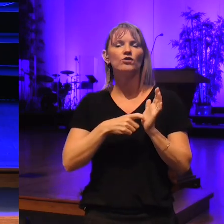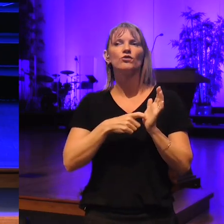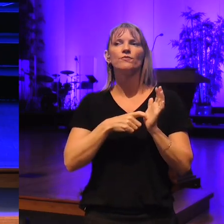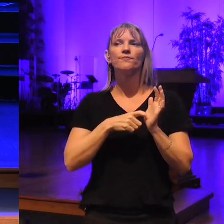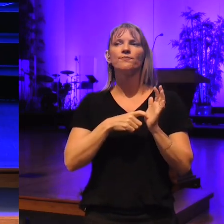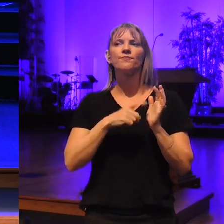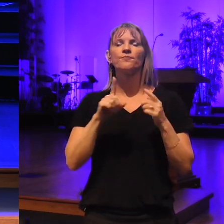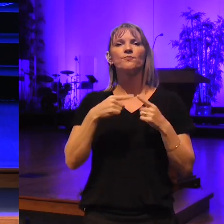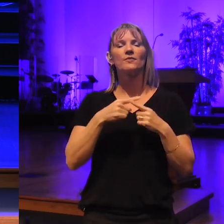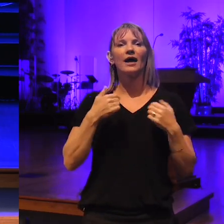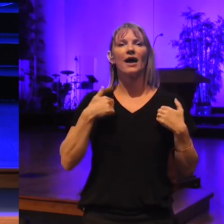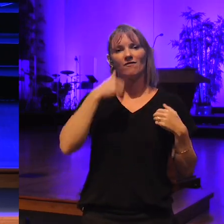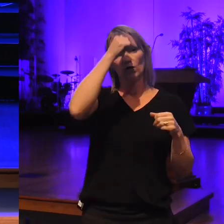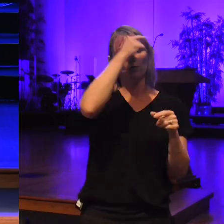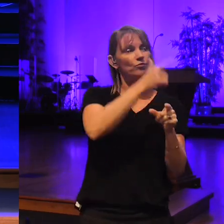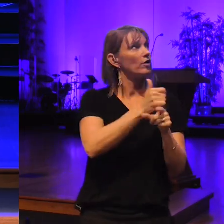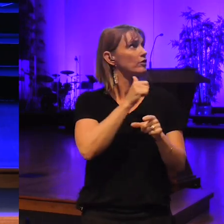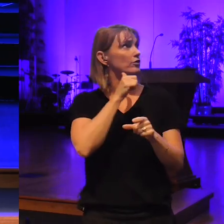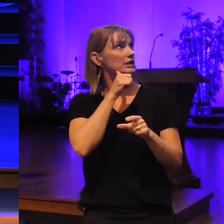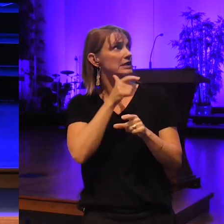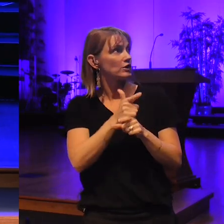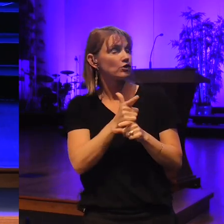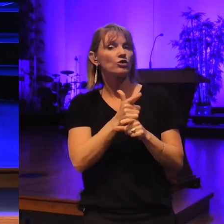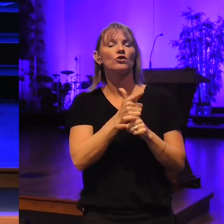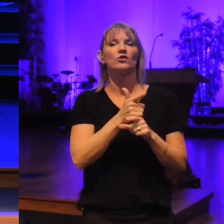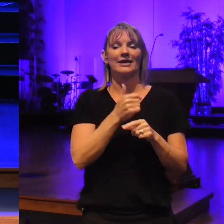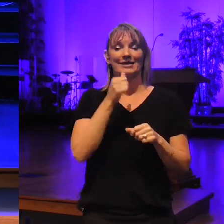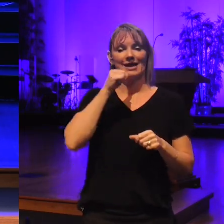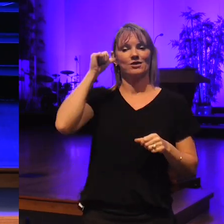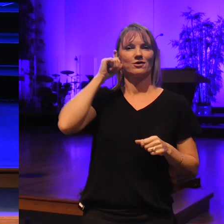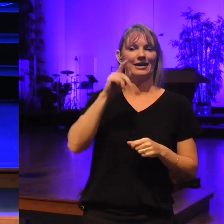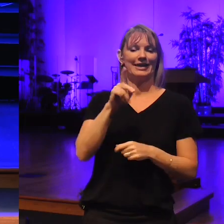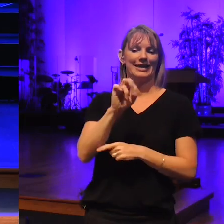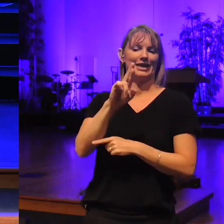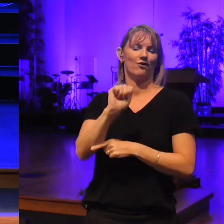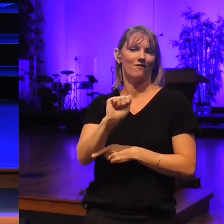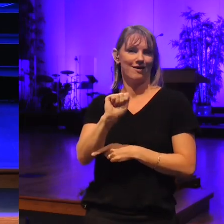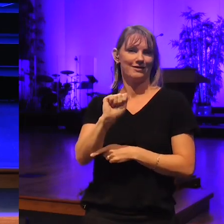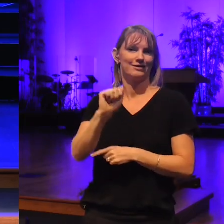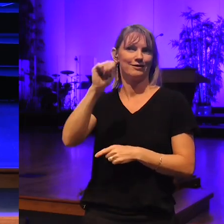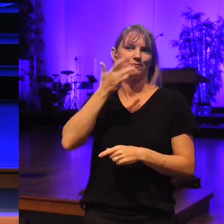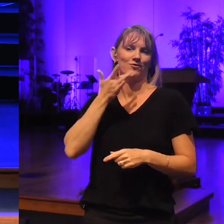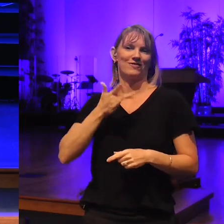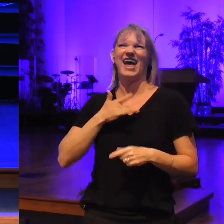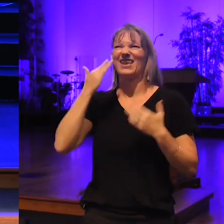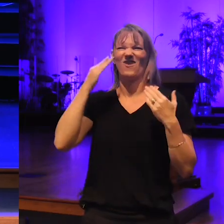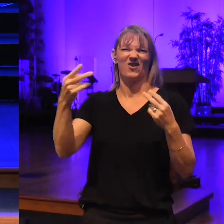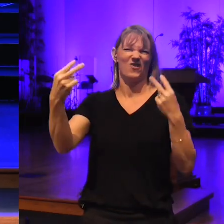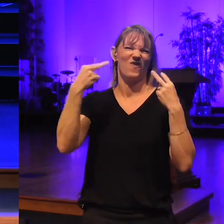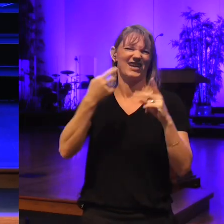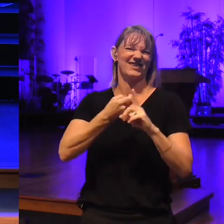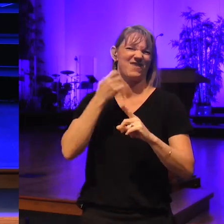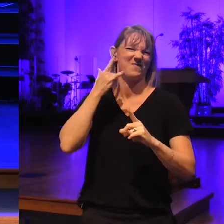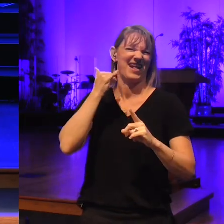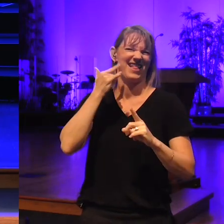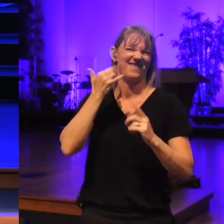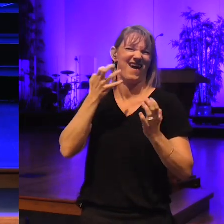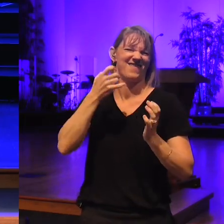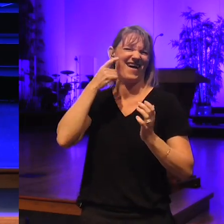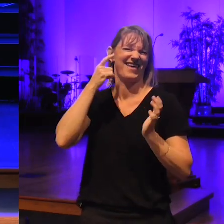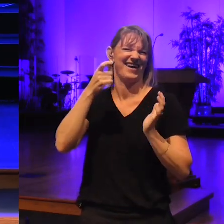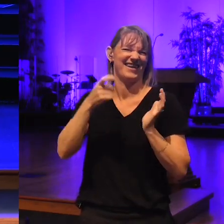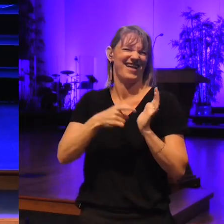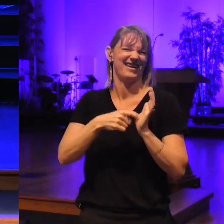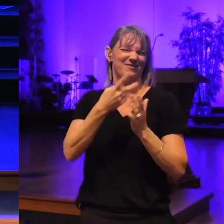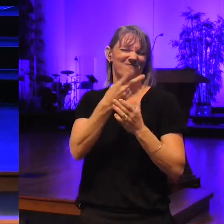you have these brother and sister, that yesterday was Kira's birthday, because I know they're watching from California, so I just want to